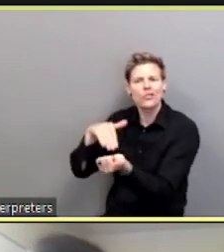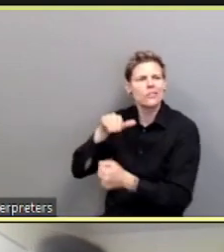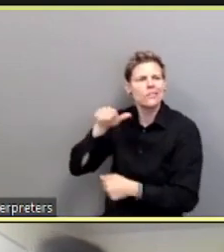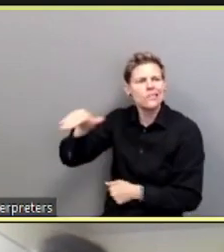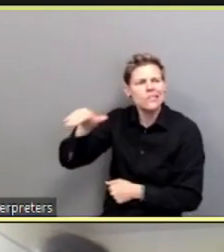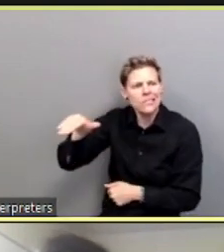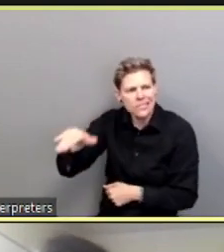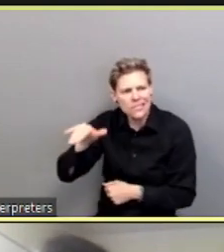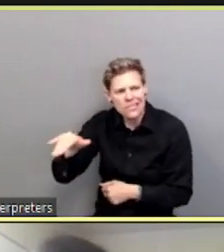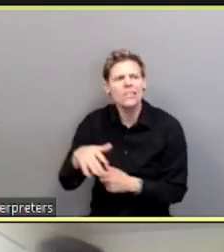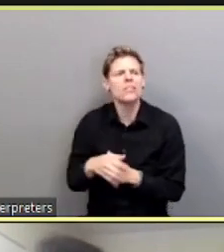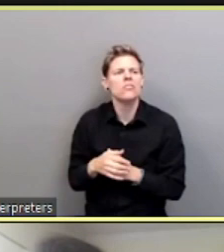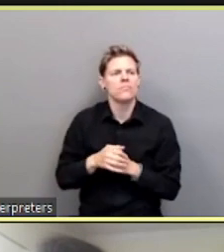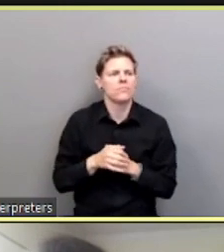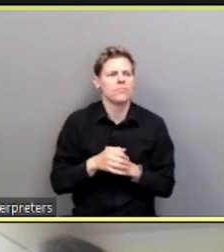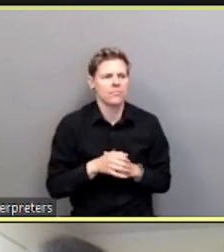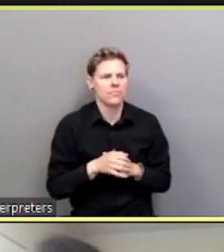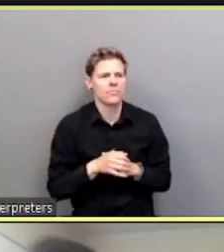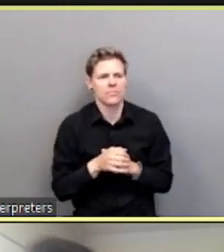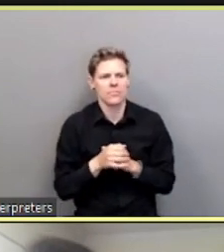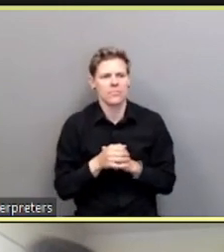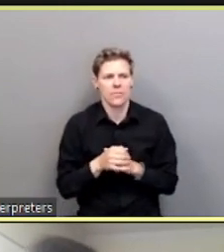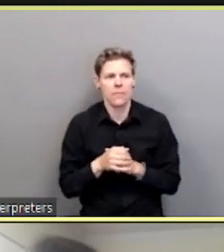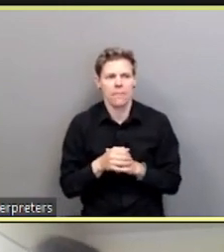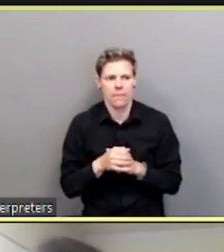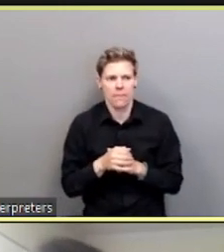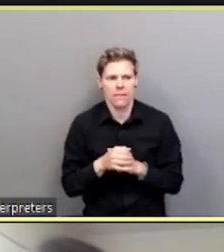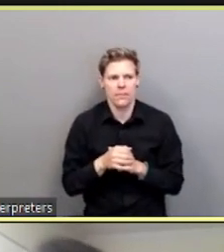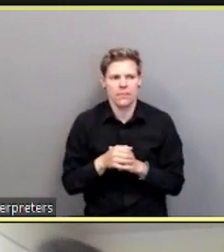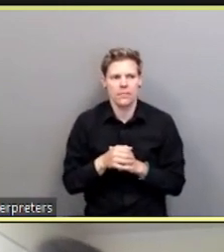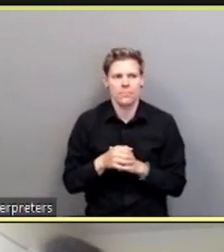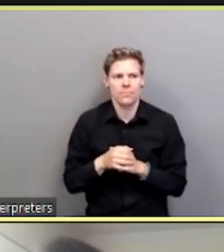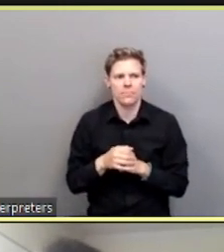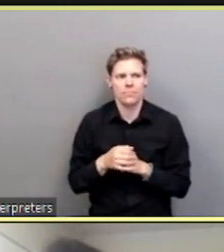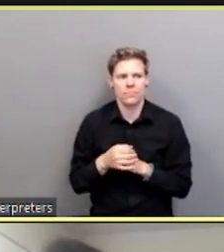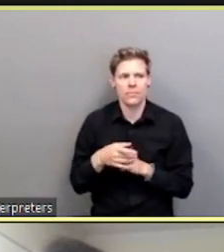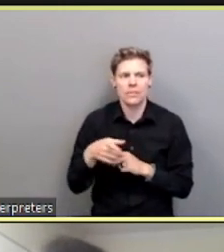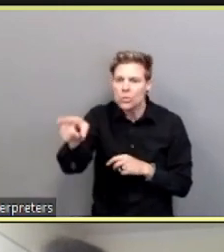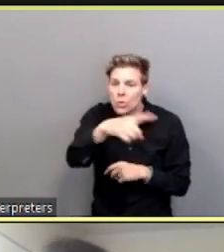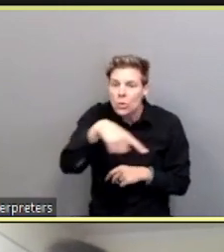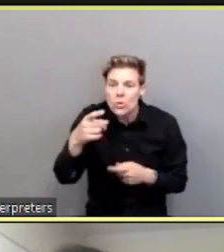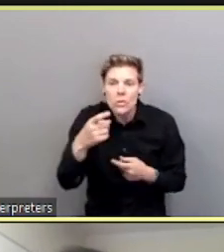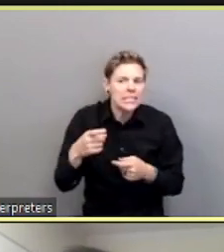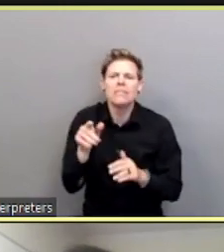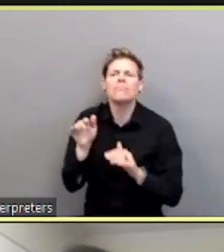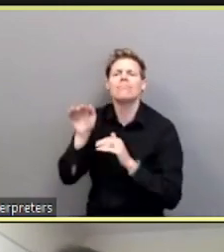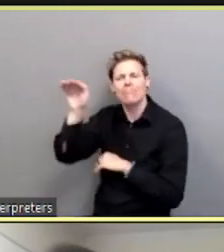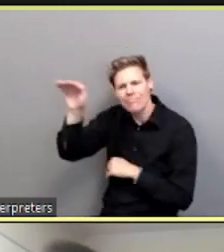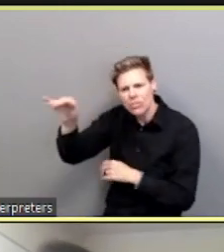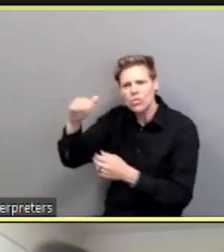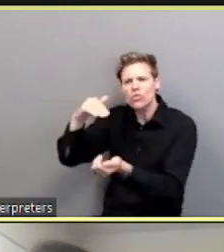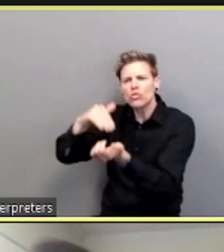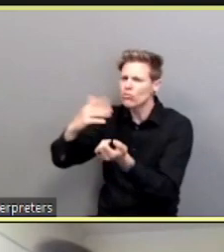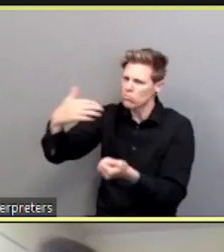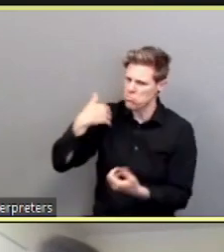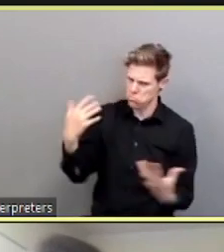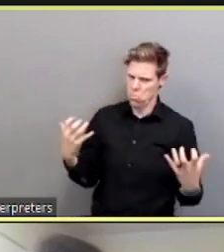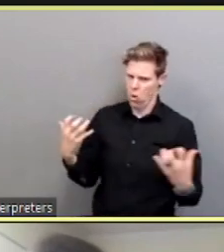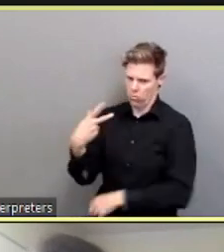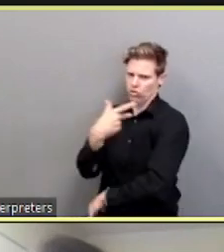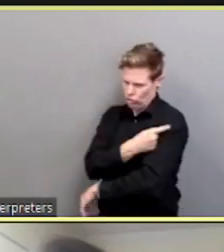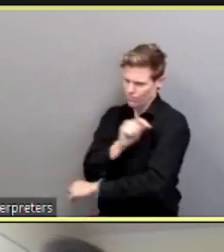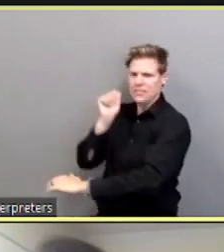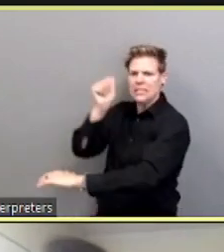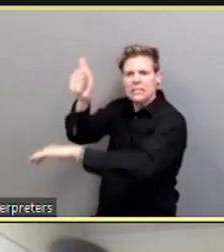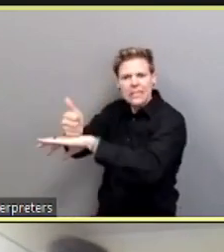to reach out to their providers for your next COVID-19 vaccine dose. We're trying to move away from these mass vaccination